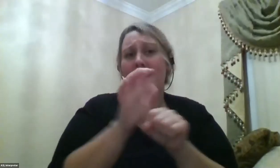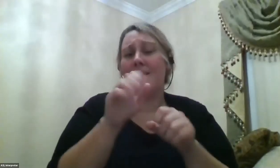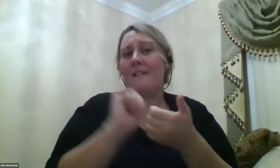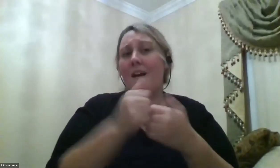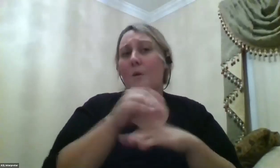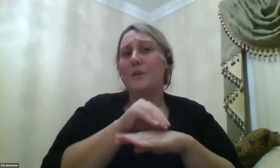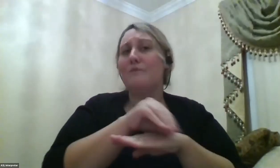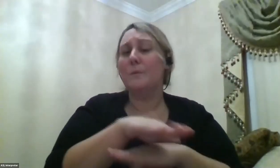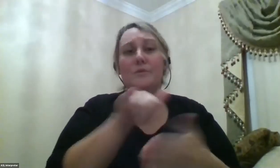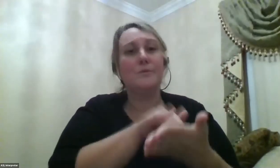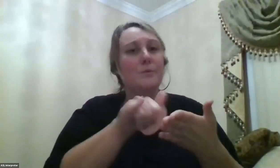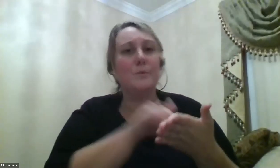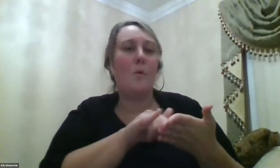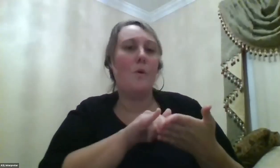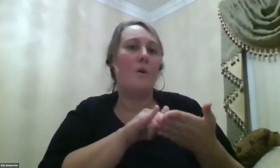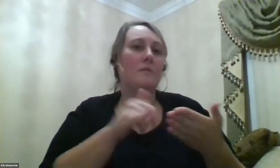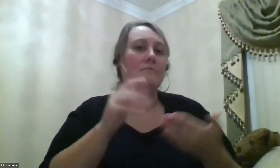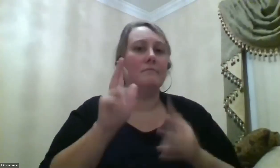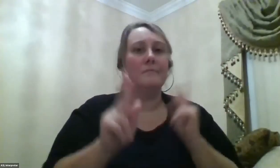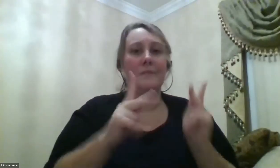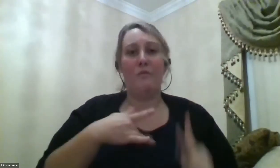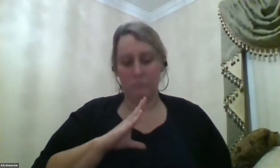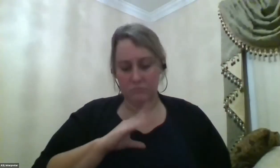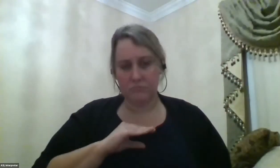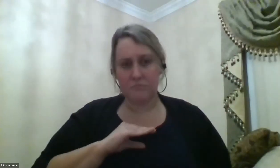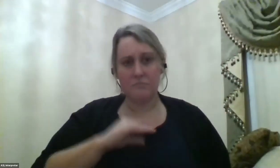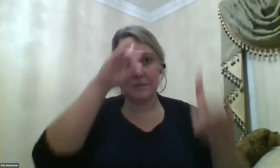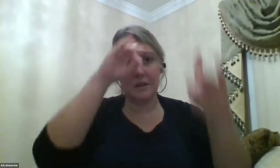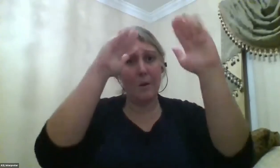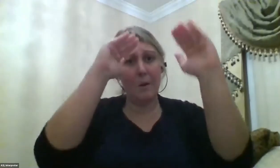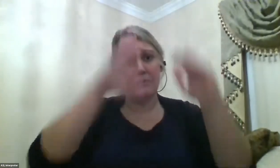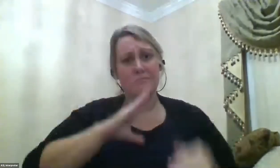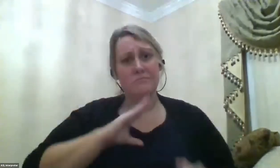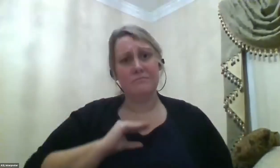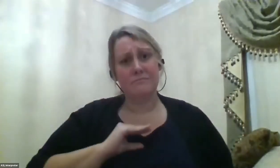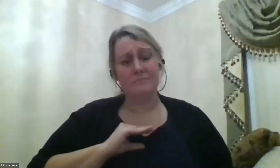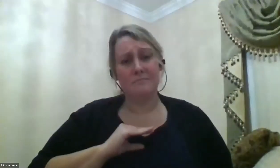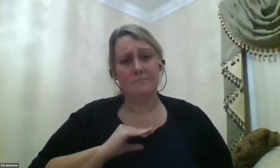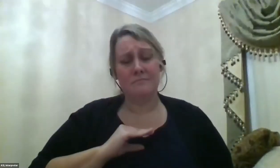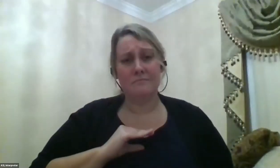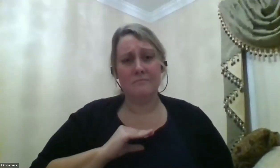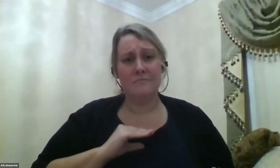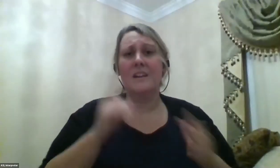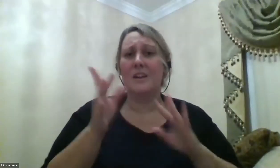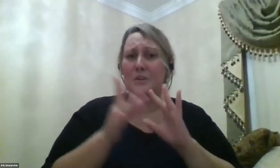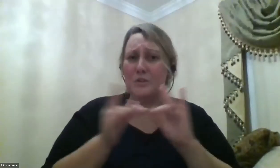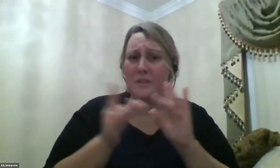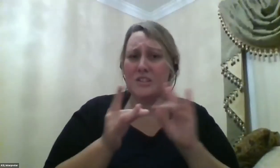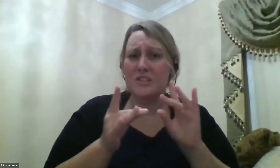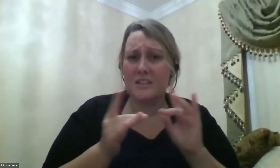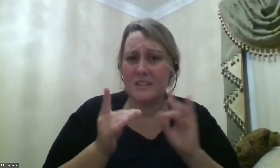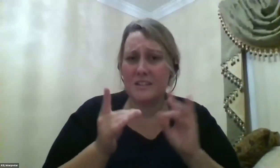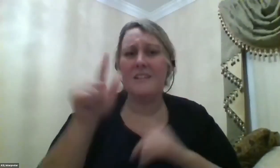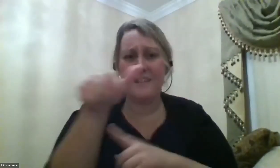hope arise from it. Um, and you had mentioned Marlon James's Black, what is it? Black Leopard, Red Wolf. Yeah.